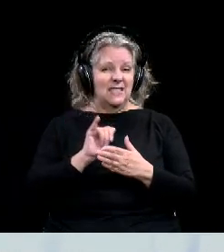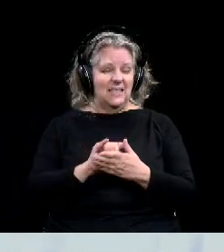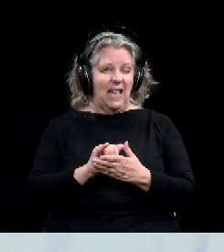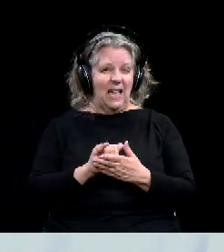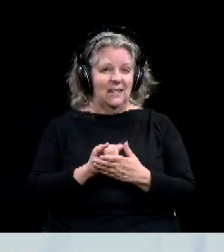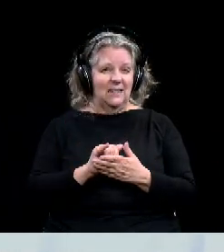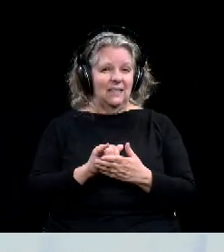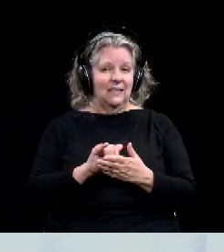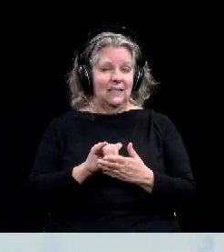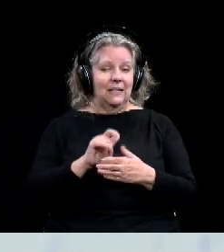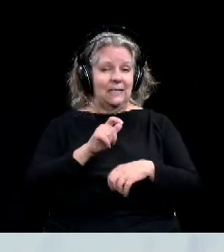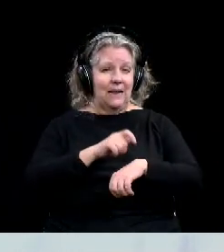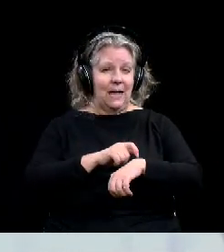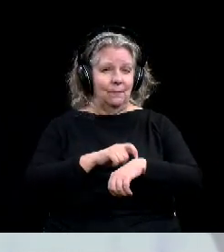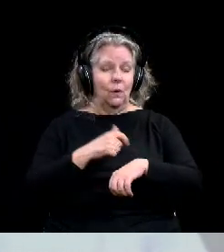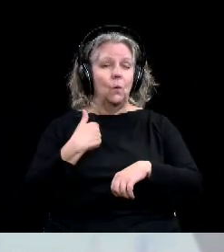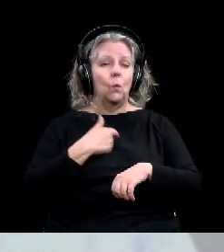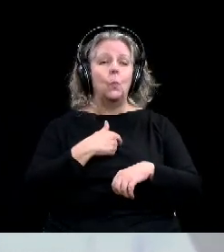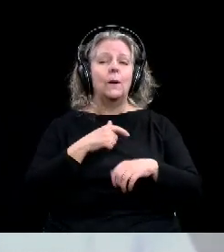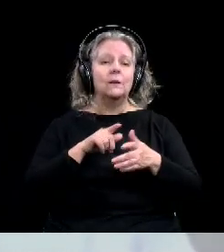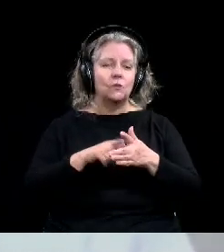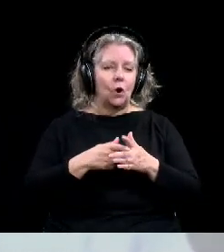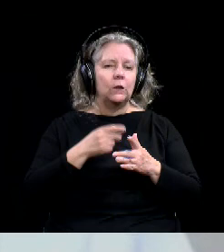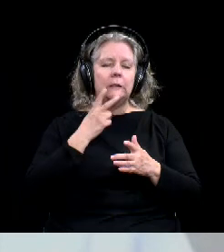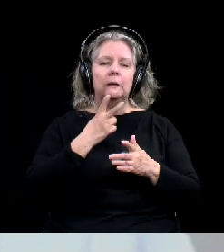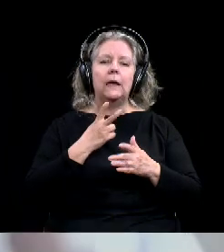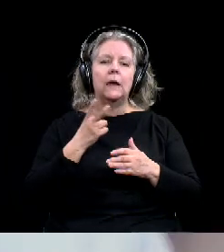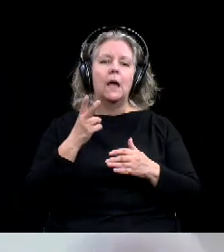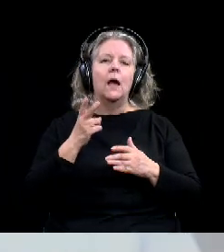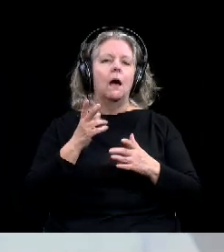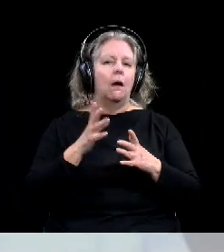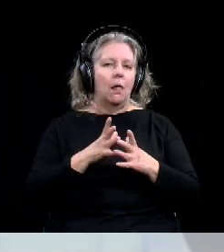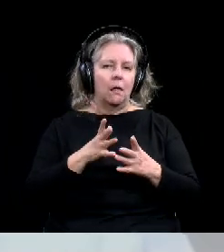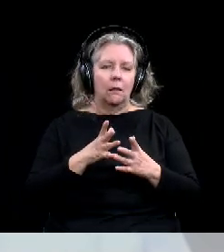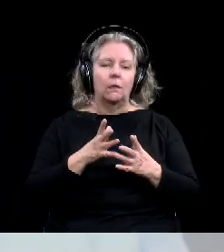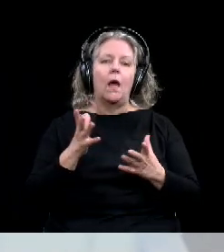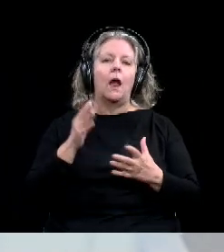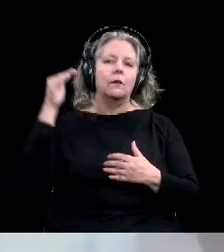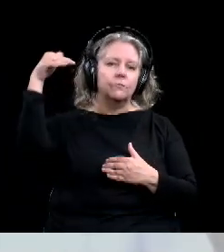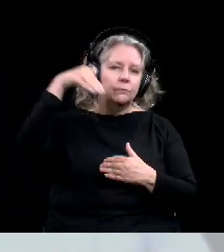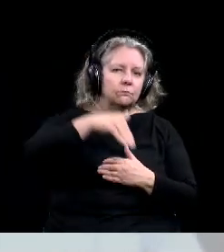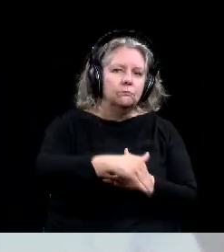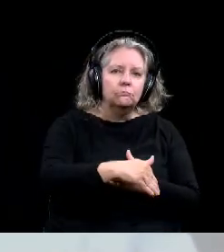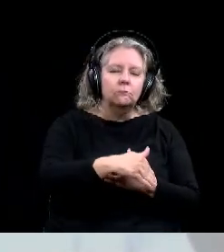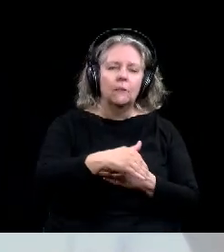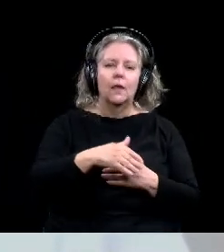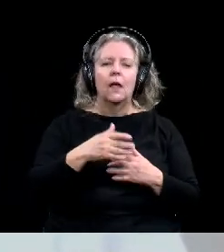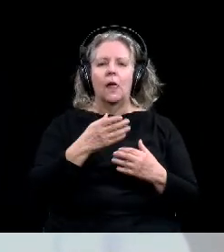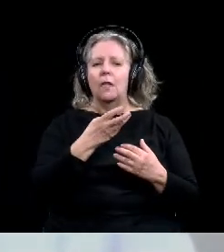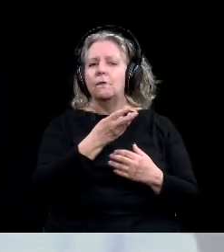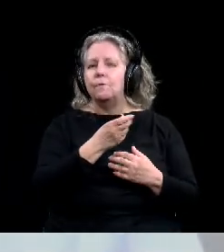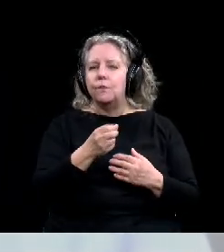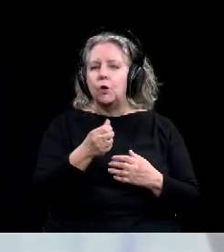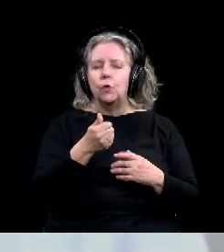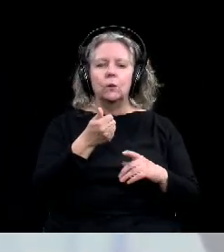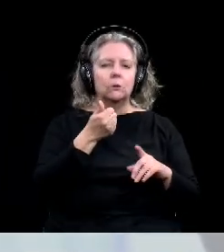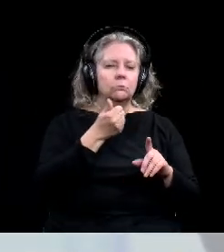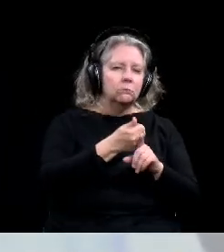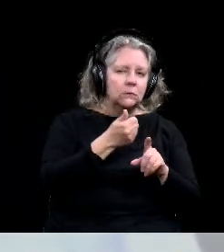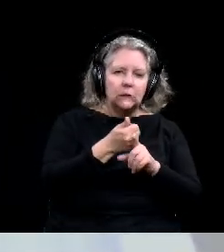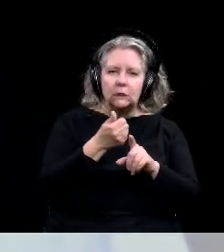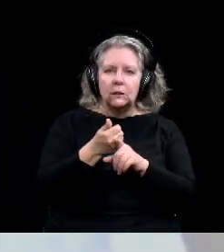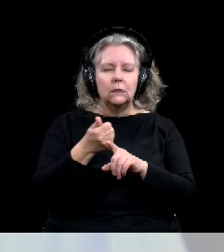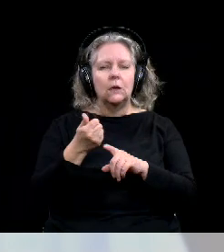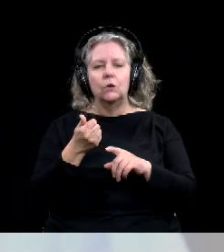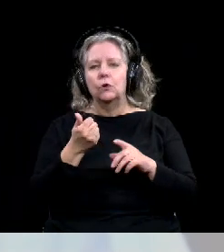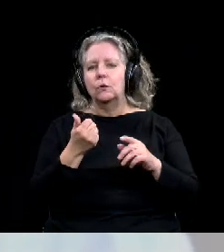and ultimately eradication of the virus, a new incidence of the virus.